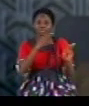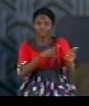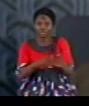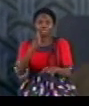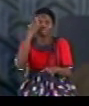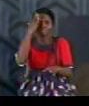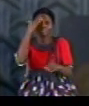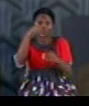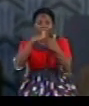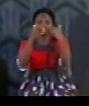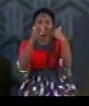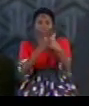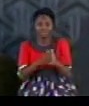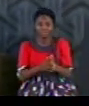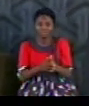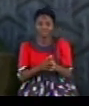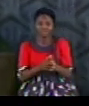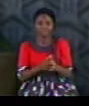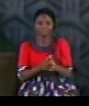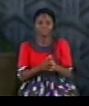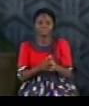testifier, the last one for now.